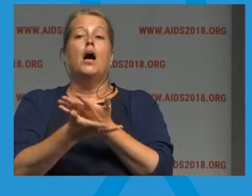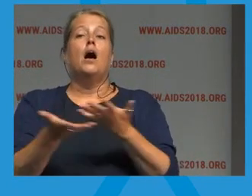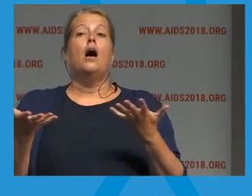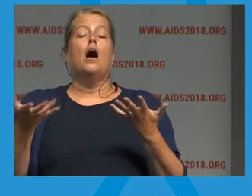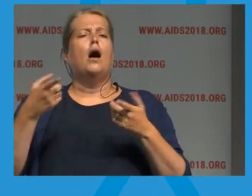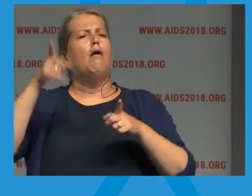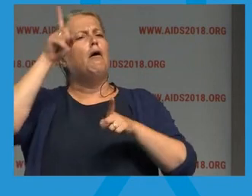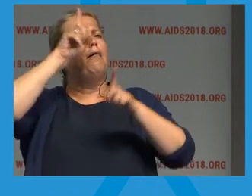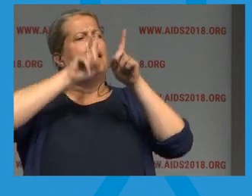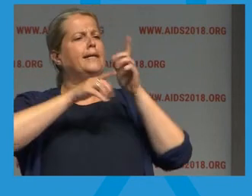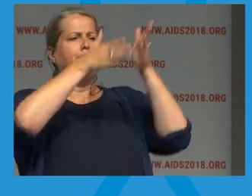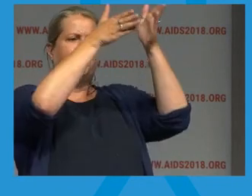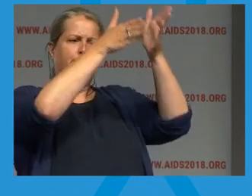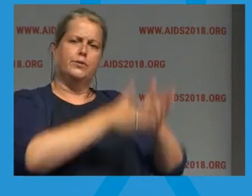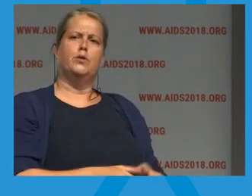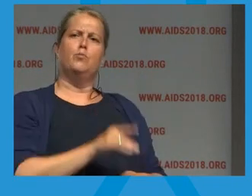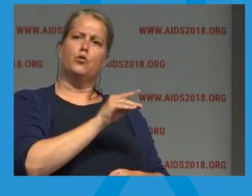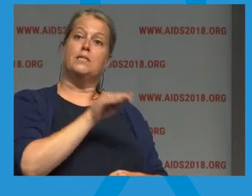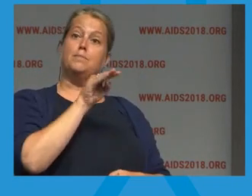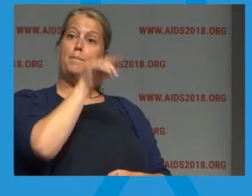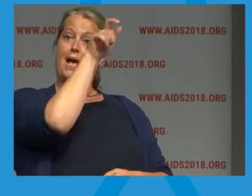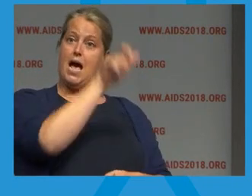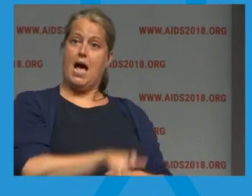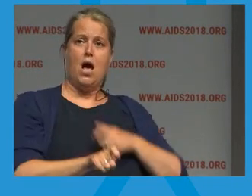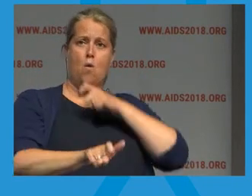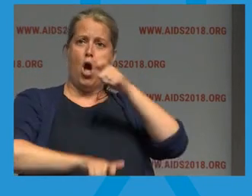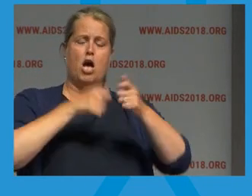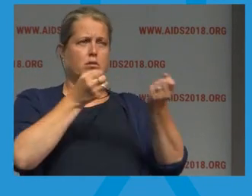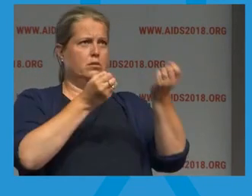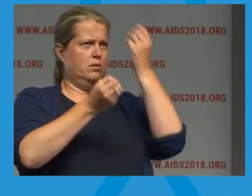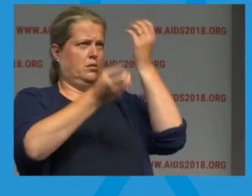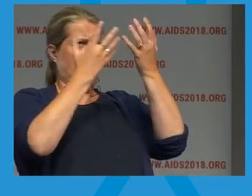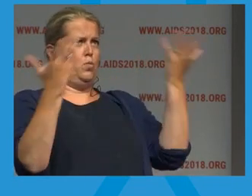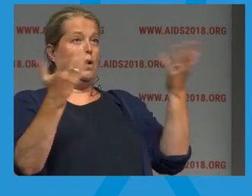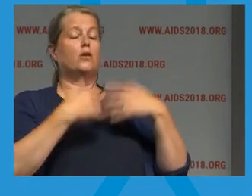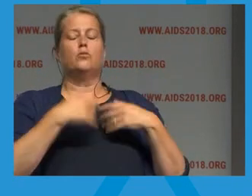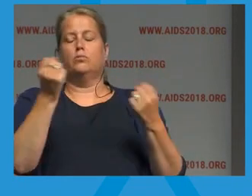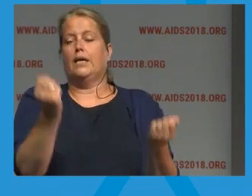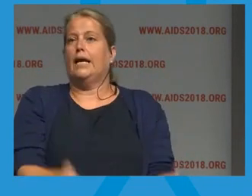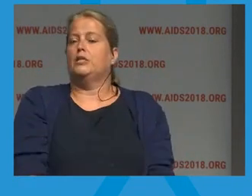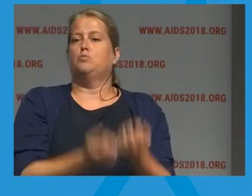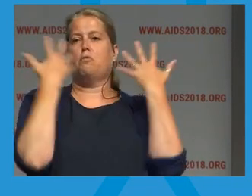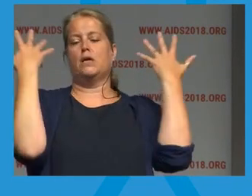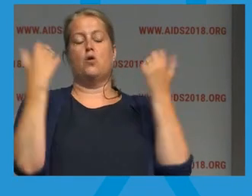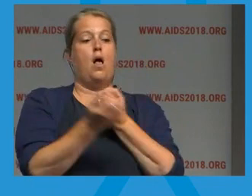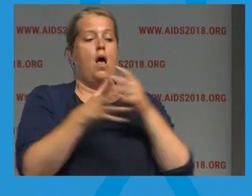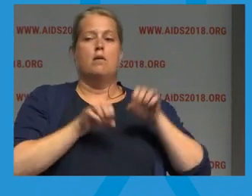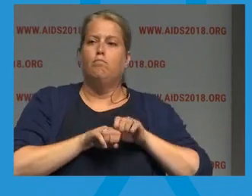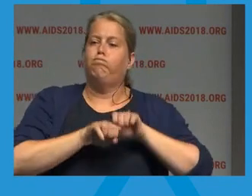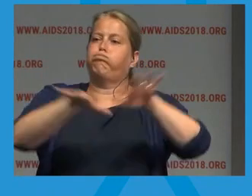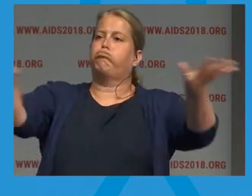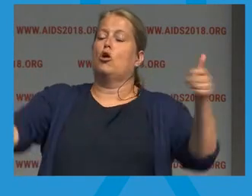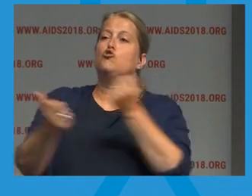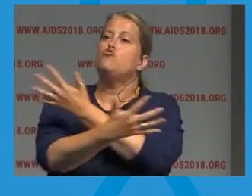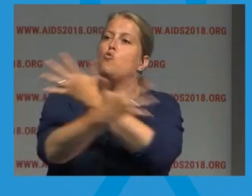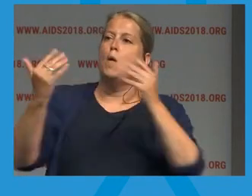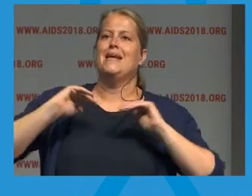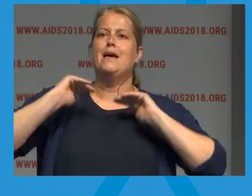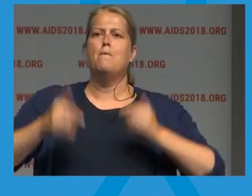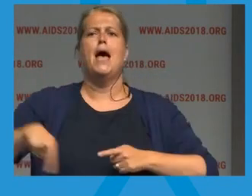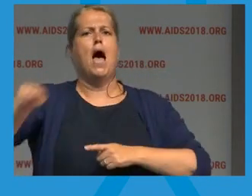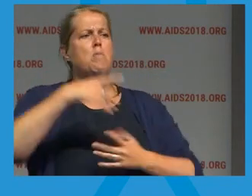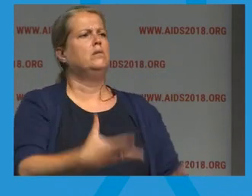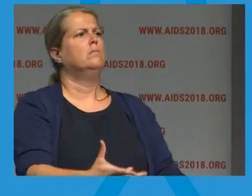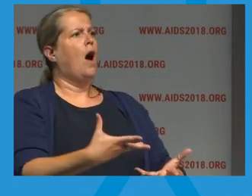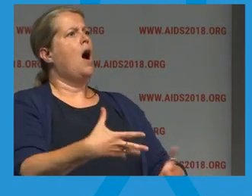when we think about Prudence Mabele? Inspirational. She inspired so many women to take charge for their lives